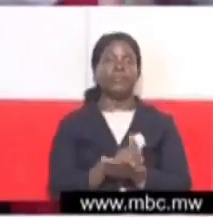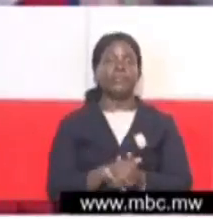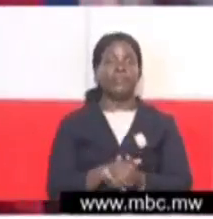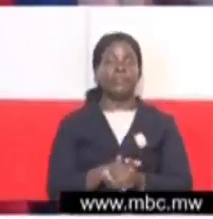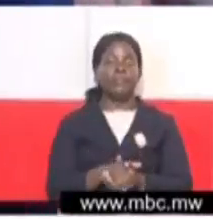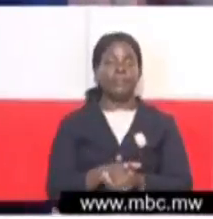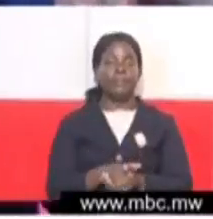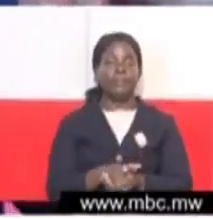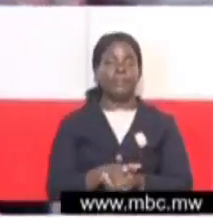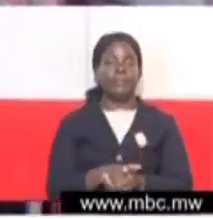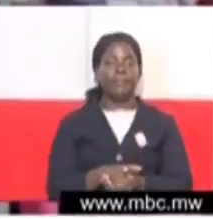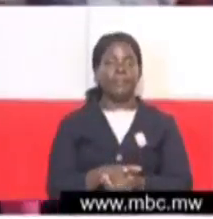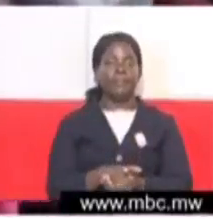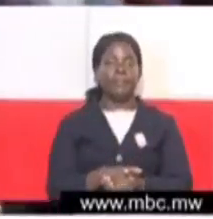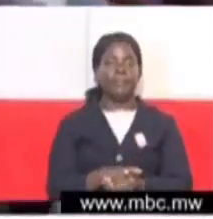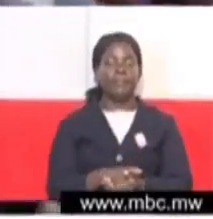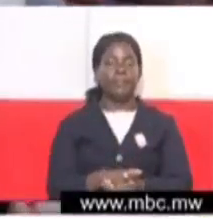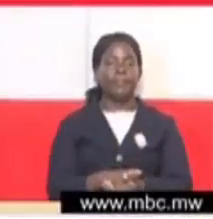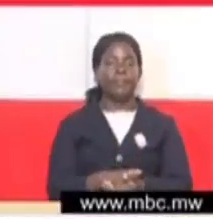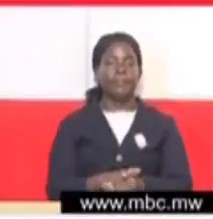Cup.